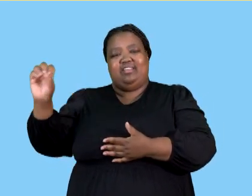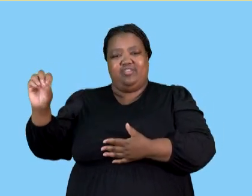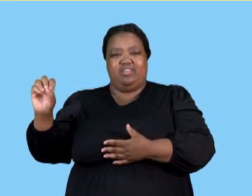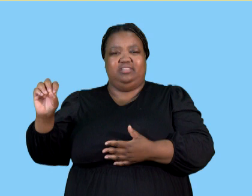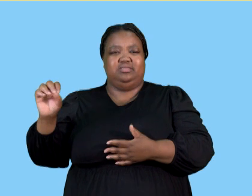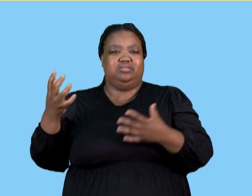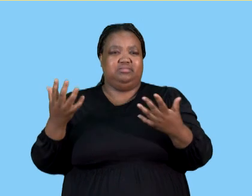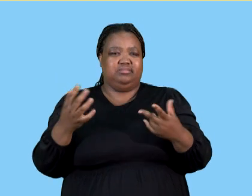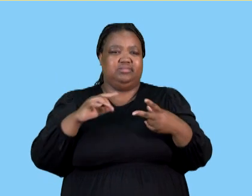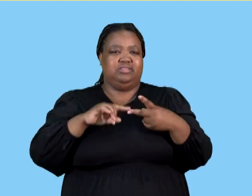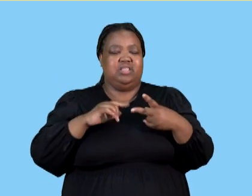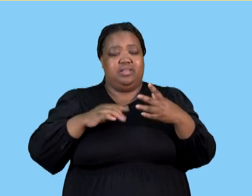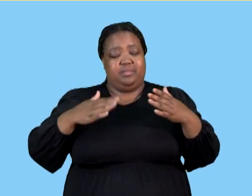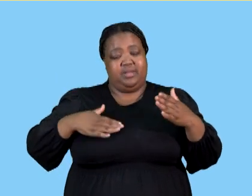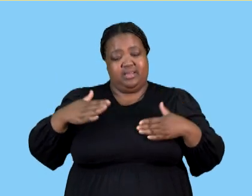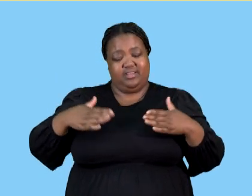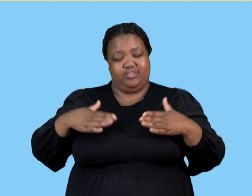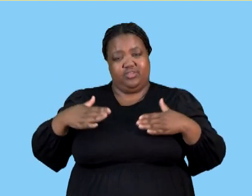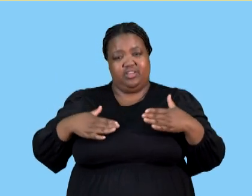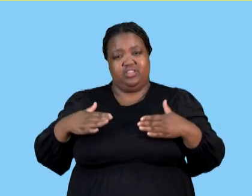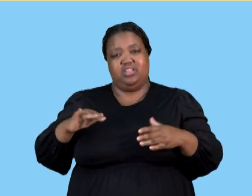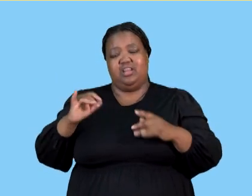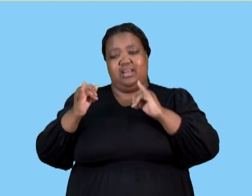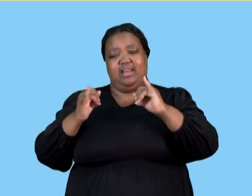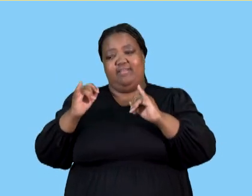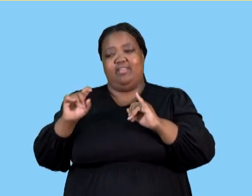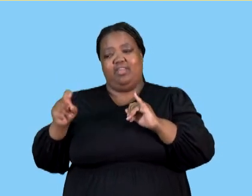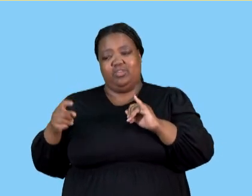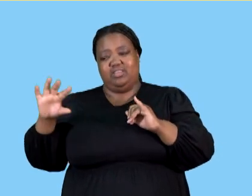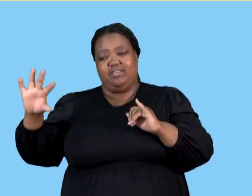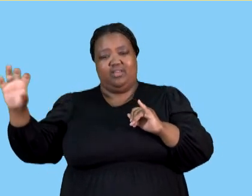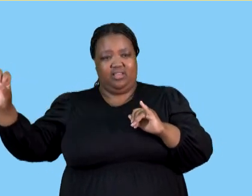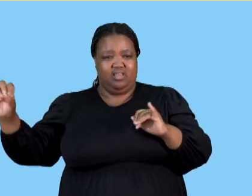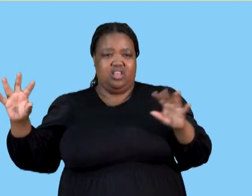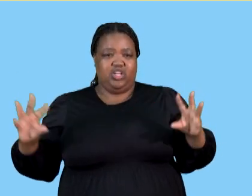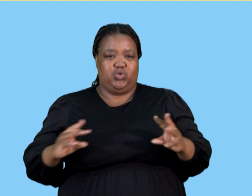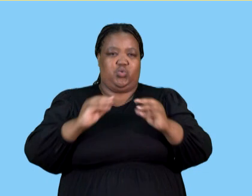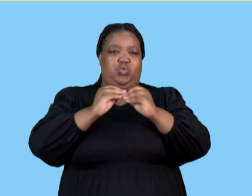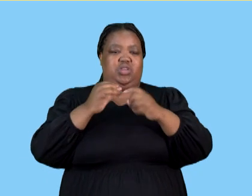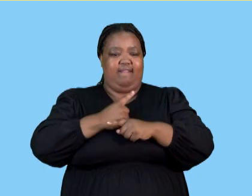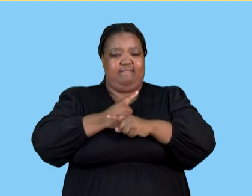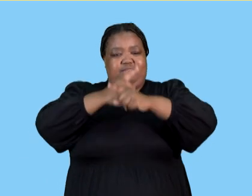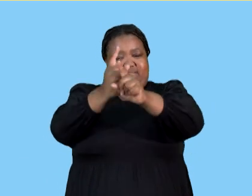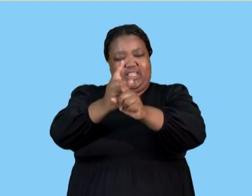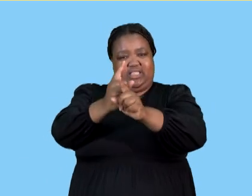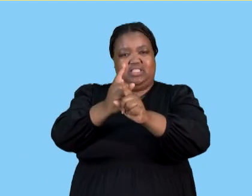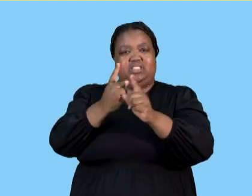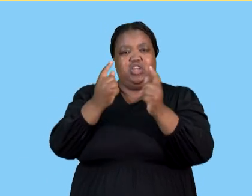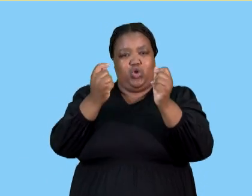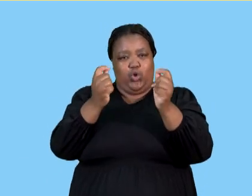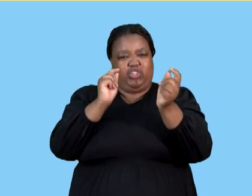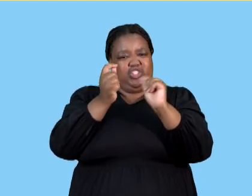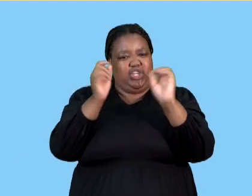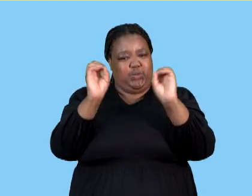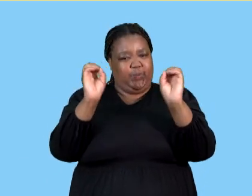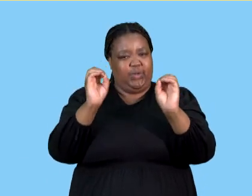13,800, administration costs, 11,500. Calculate the total fixed costs,